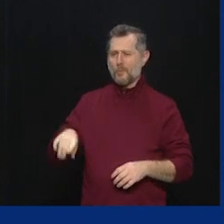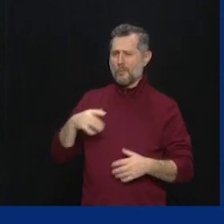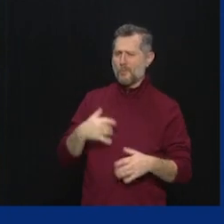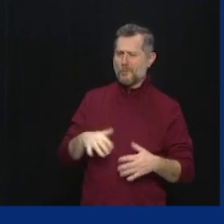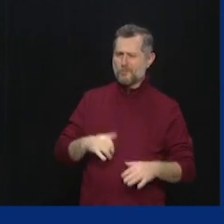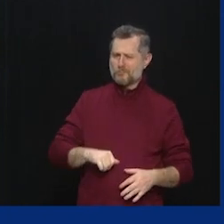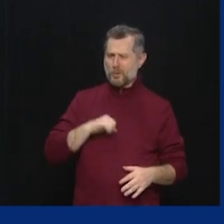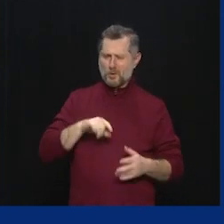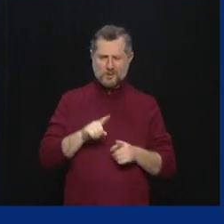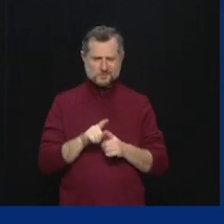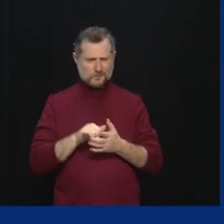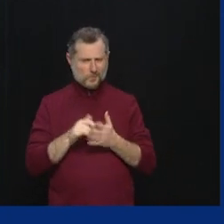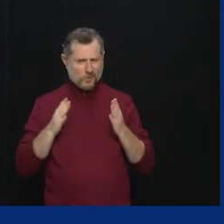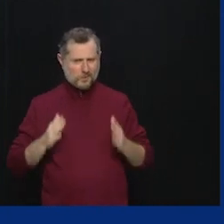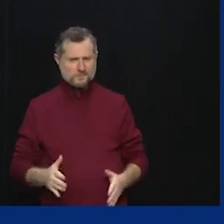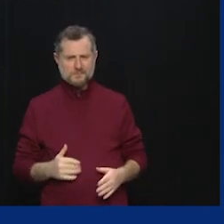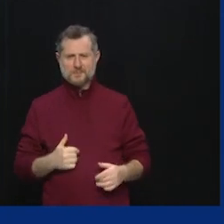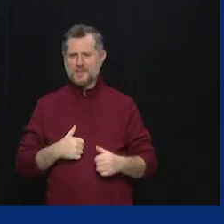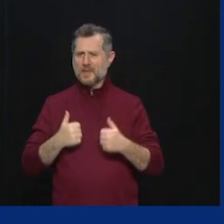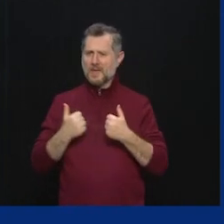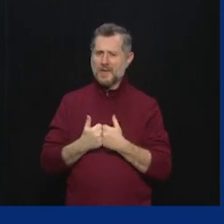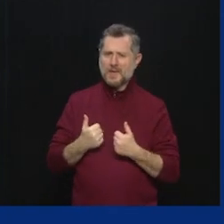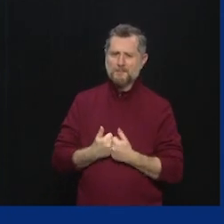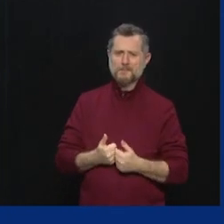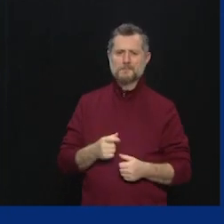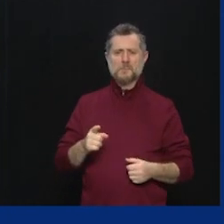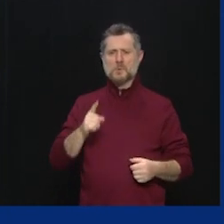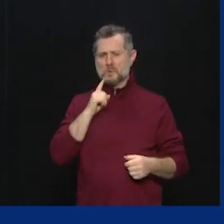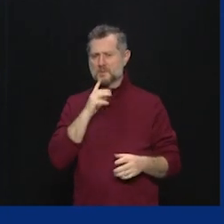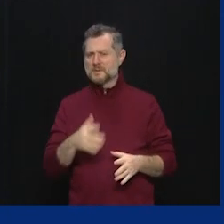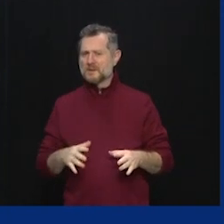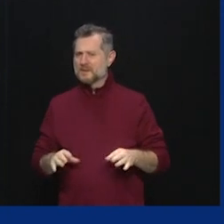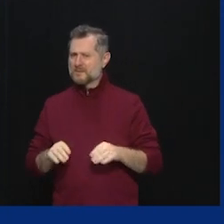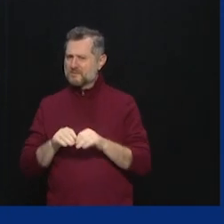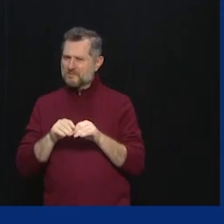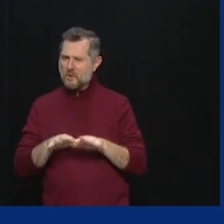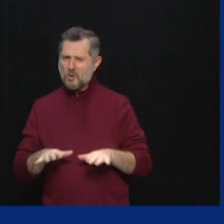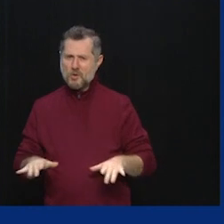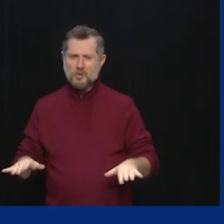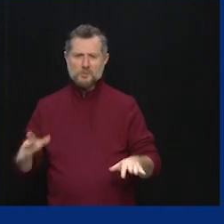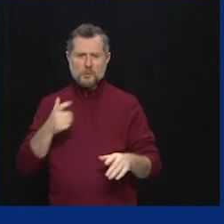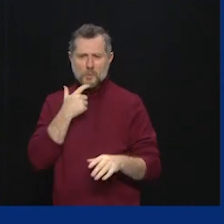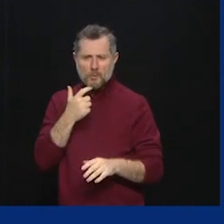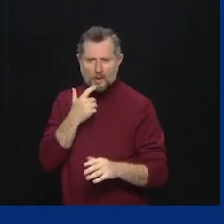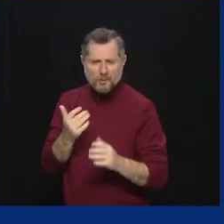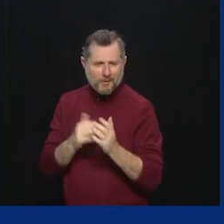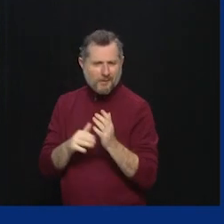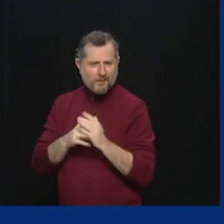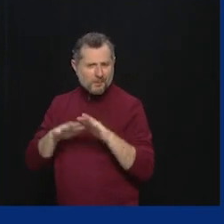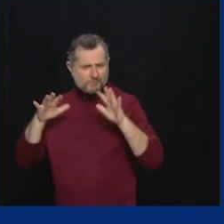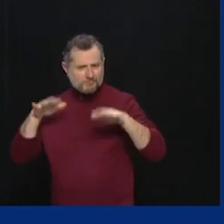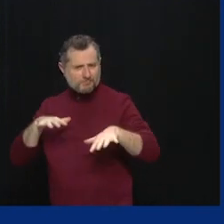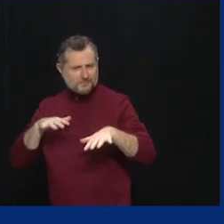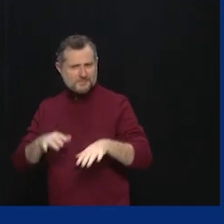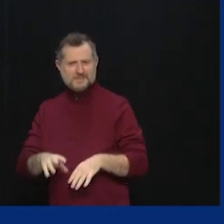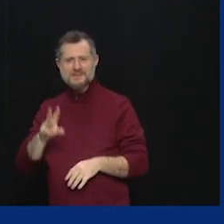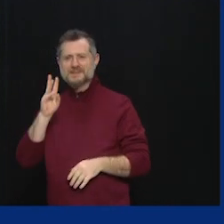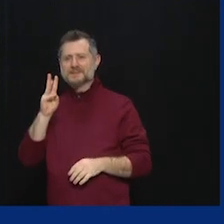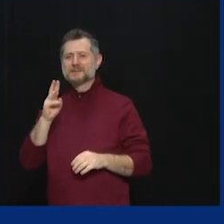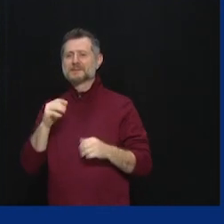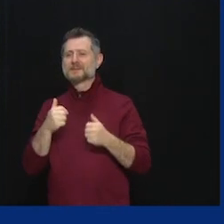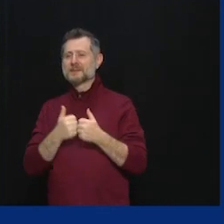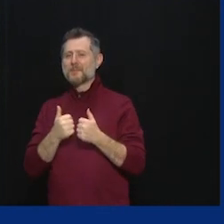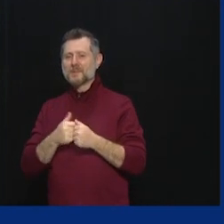went viral. I played it over and over. And that's when, during Game 6 of the Eastern Conference Finals, Nicole